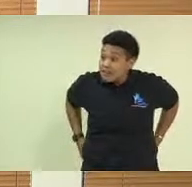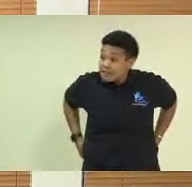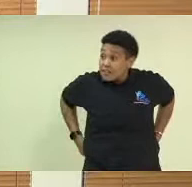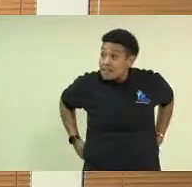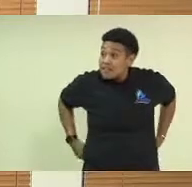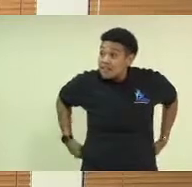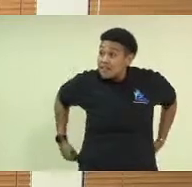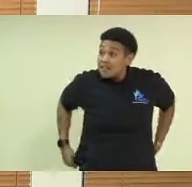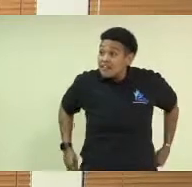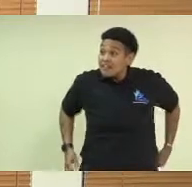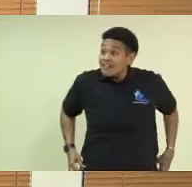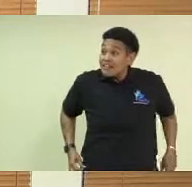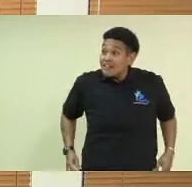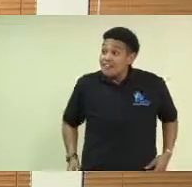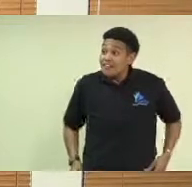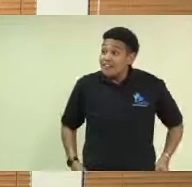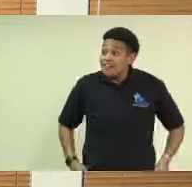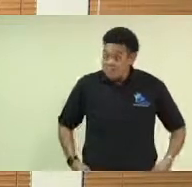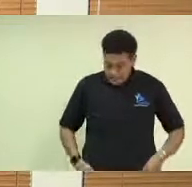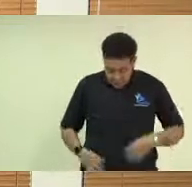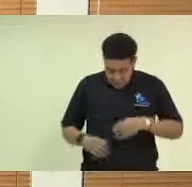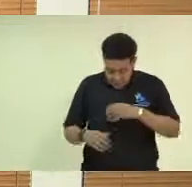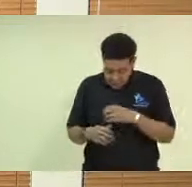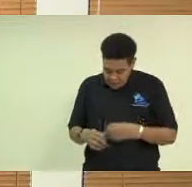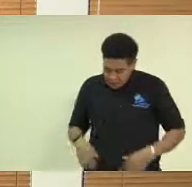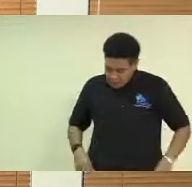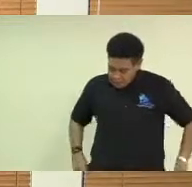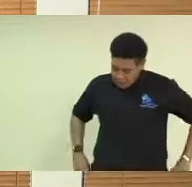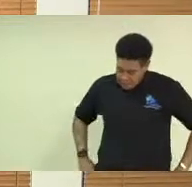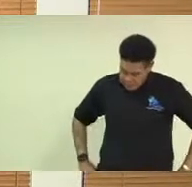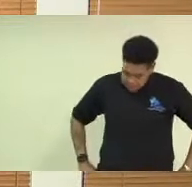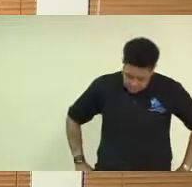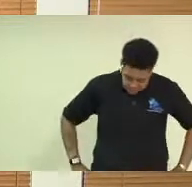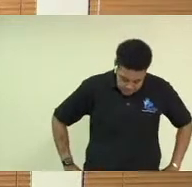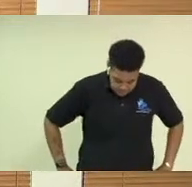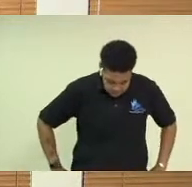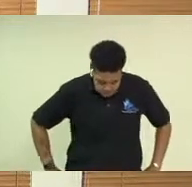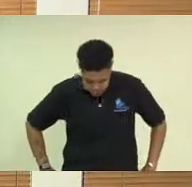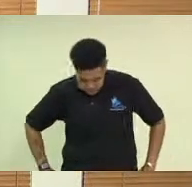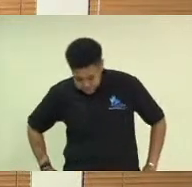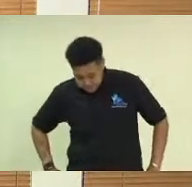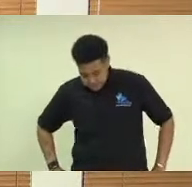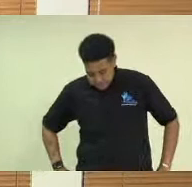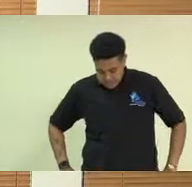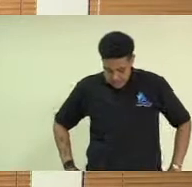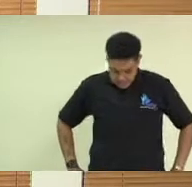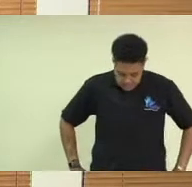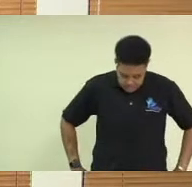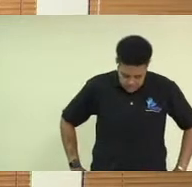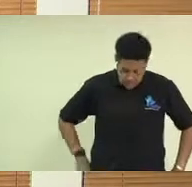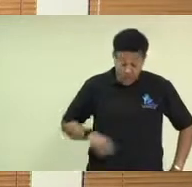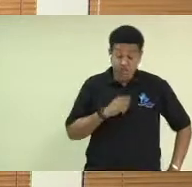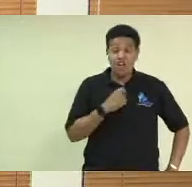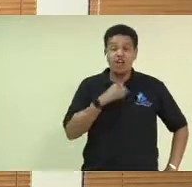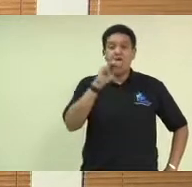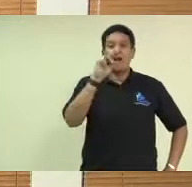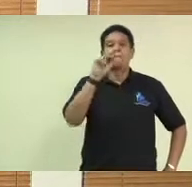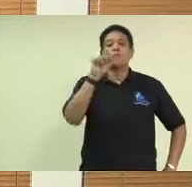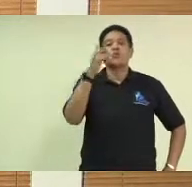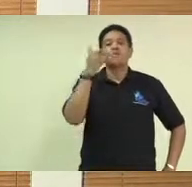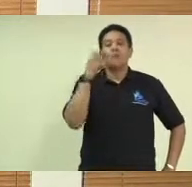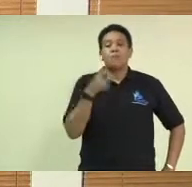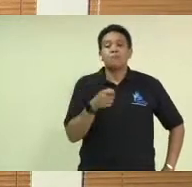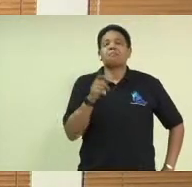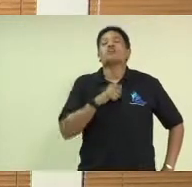Get on. Okay. Good evening. I was just being unmuted. Sorry about that. That's Thank fine. you very much. Good evening, Ms. Honorable Minister and members of the